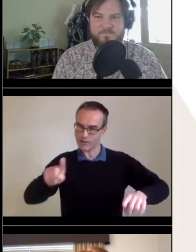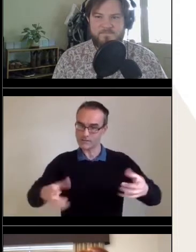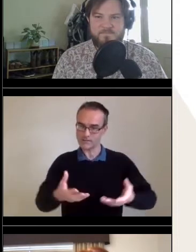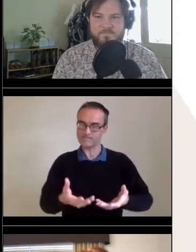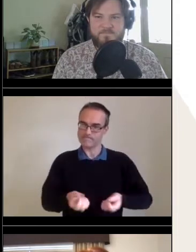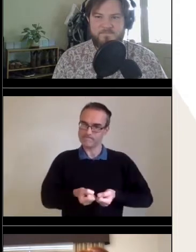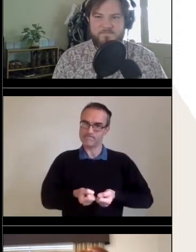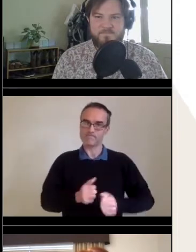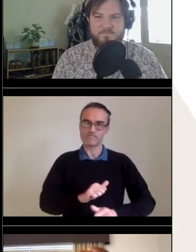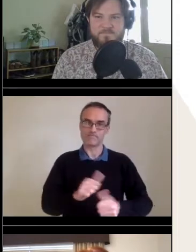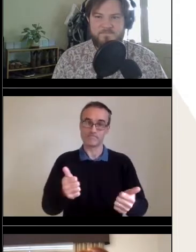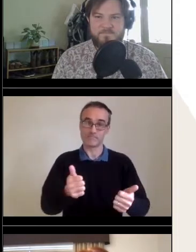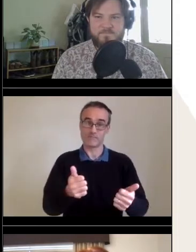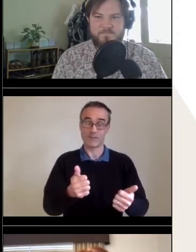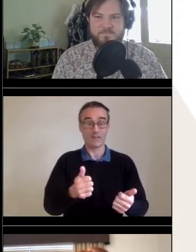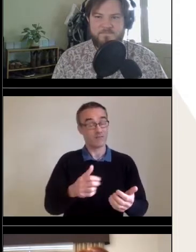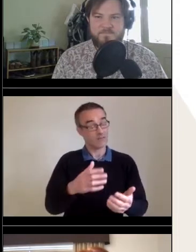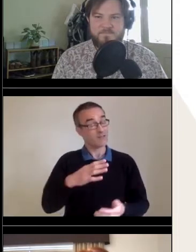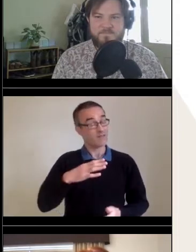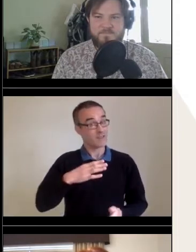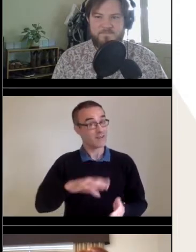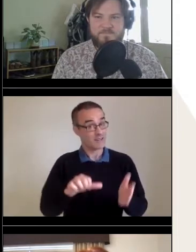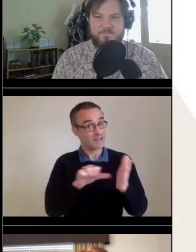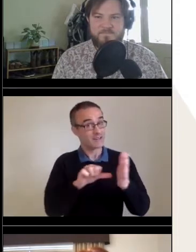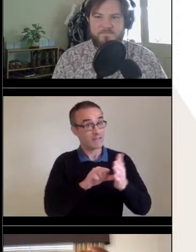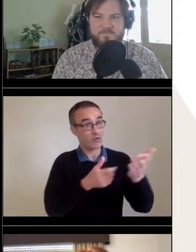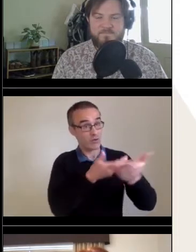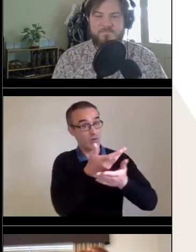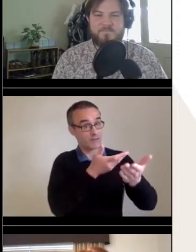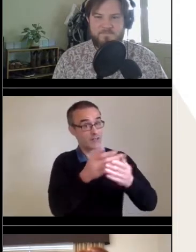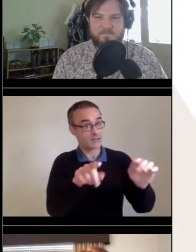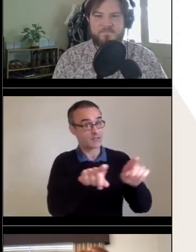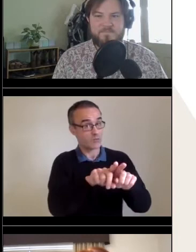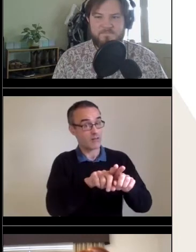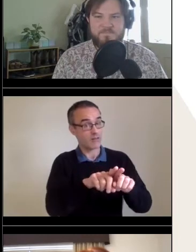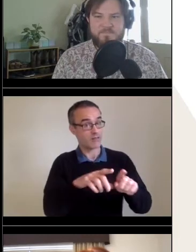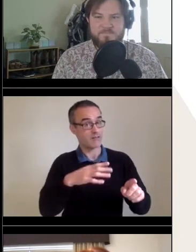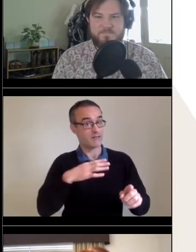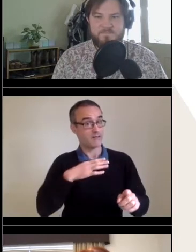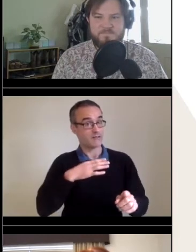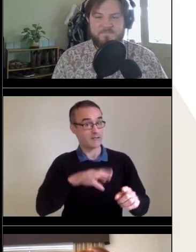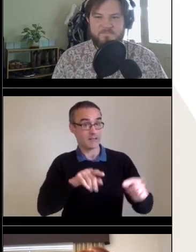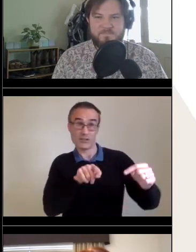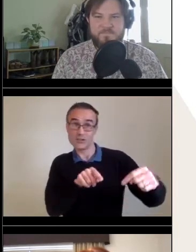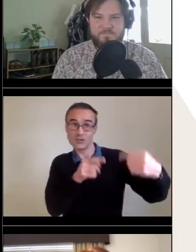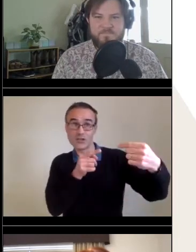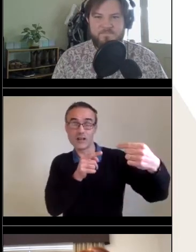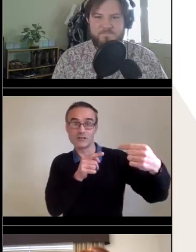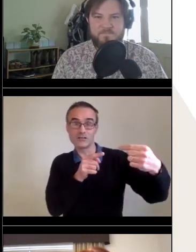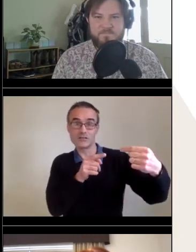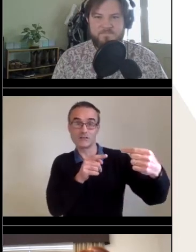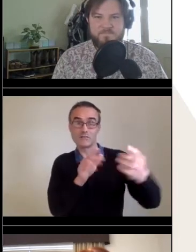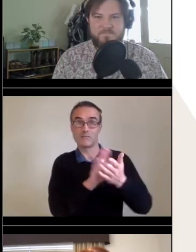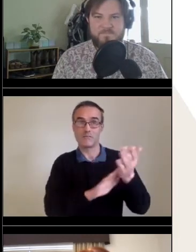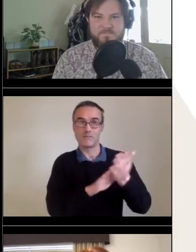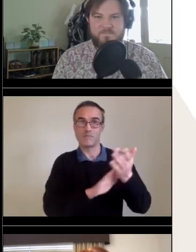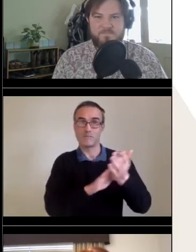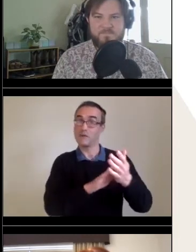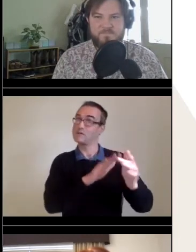uncomfortable conversations and make decisions that can be challenging, recognizing the value of that. And I